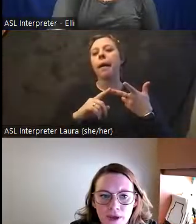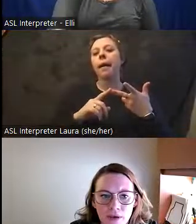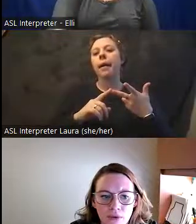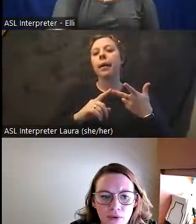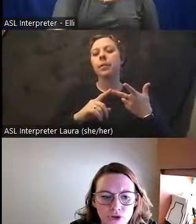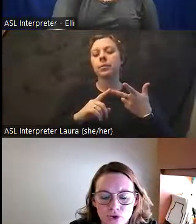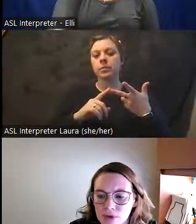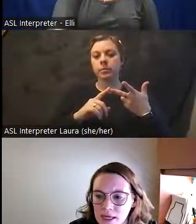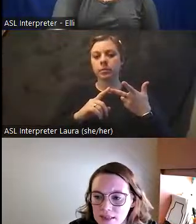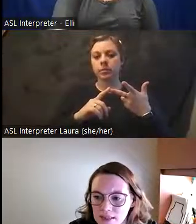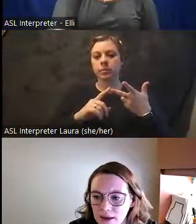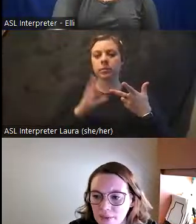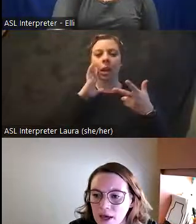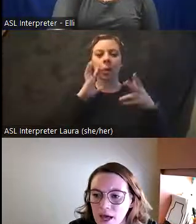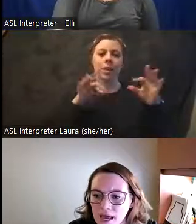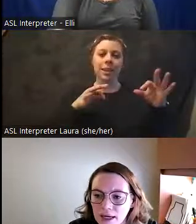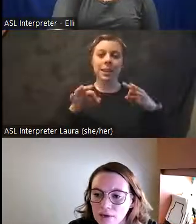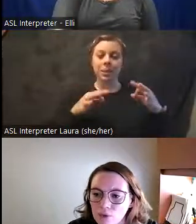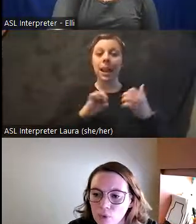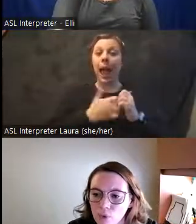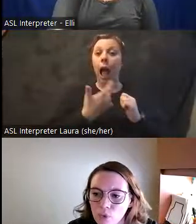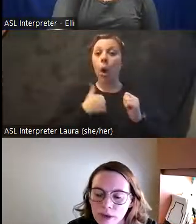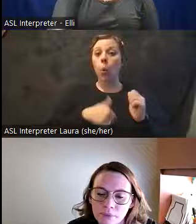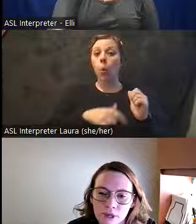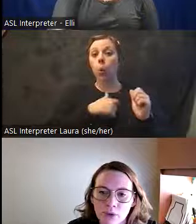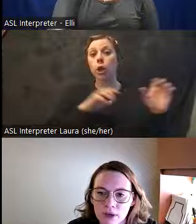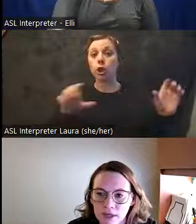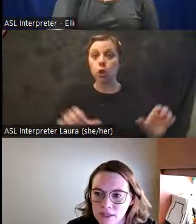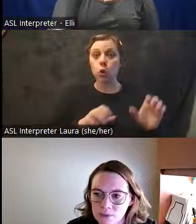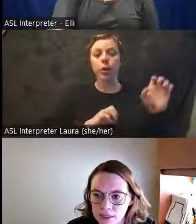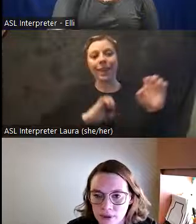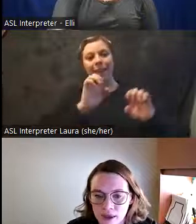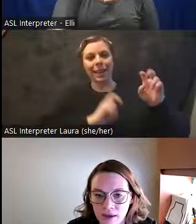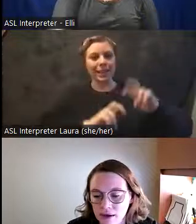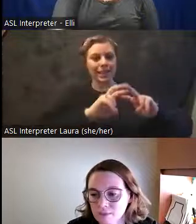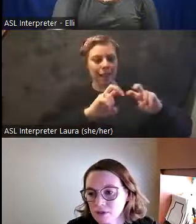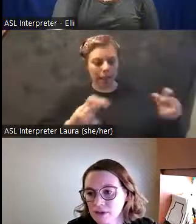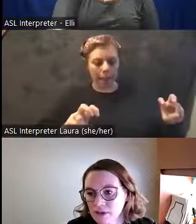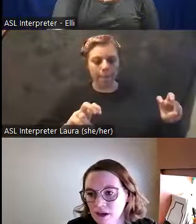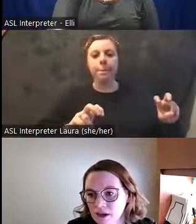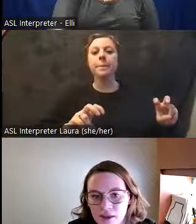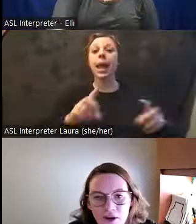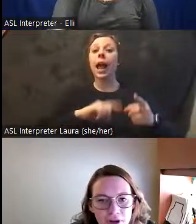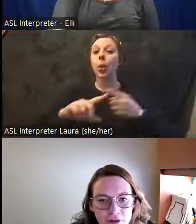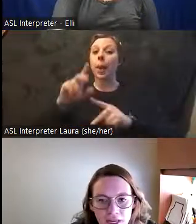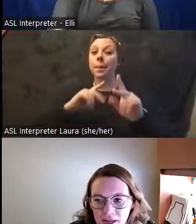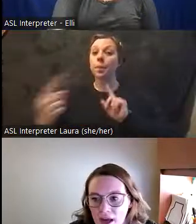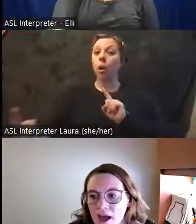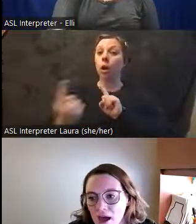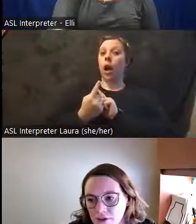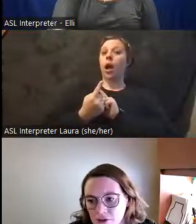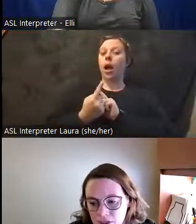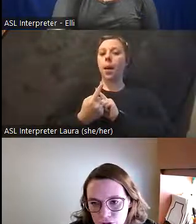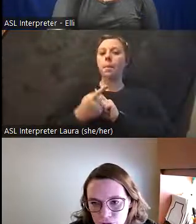specifically how we do the exam, and kind of what people can expect when they come to us in the healthcare